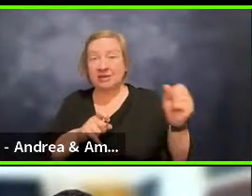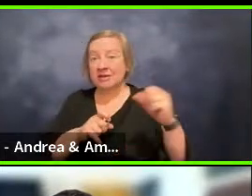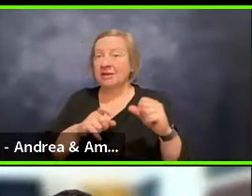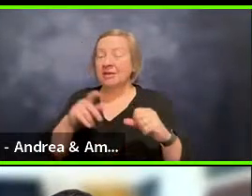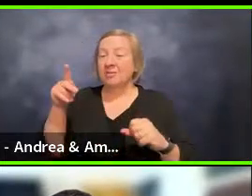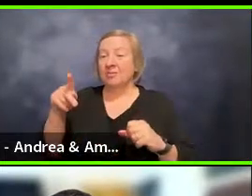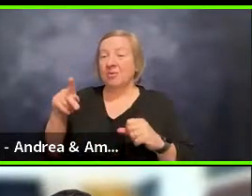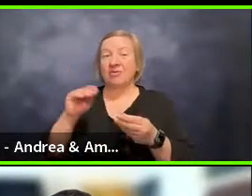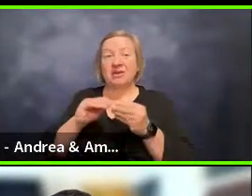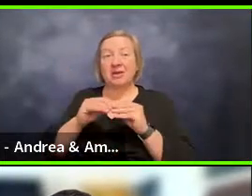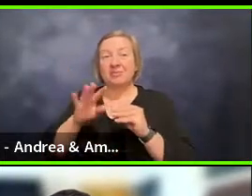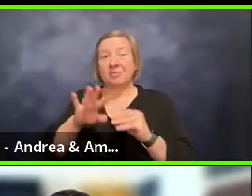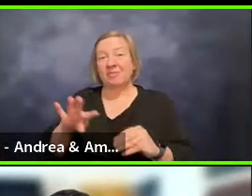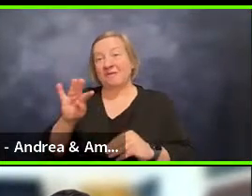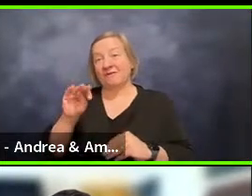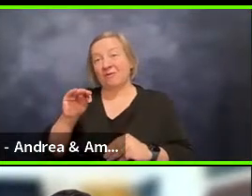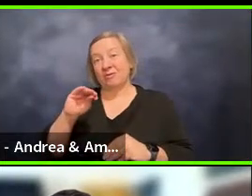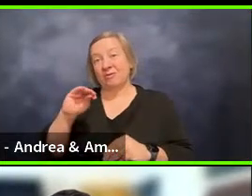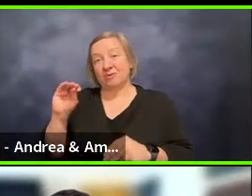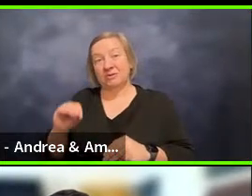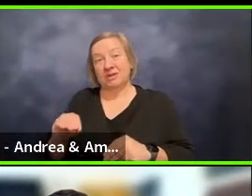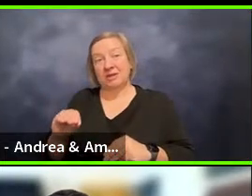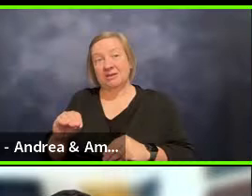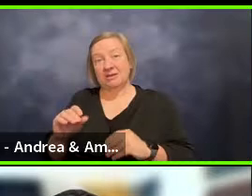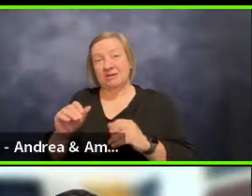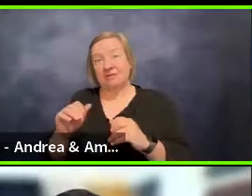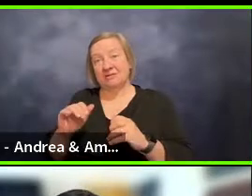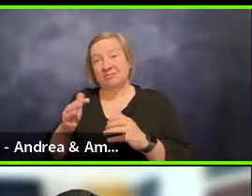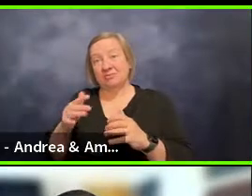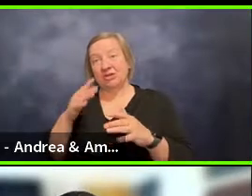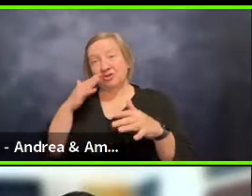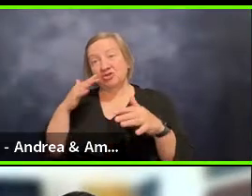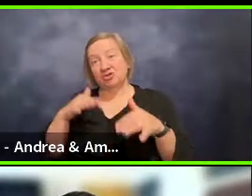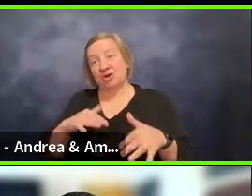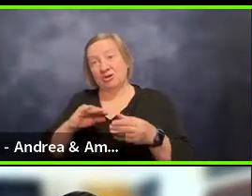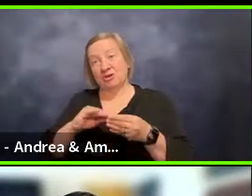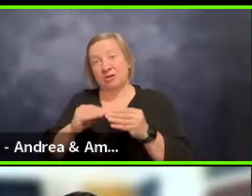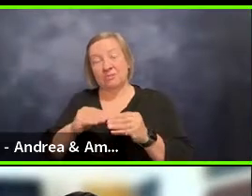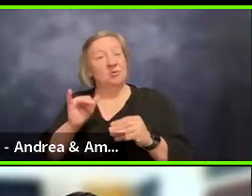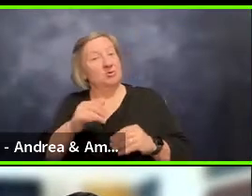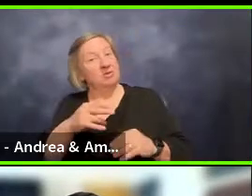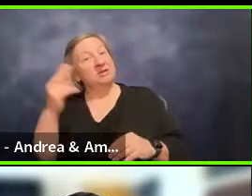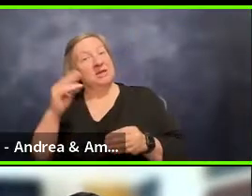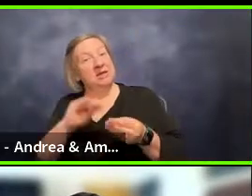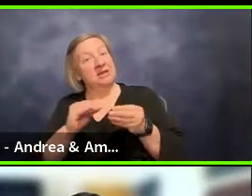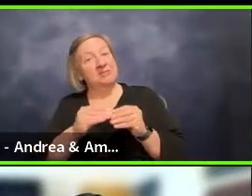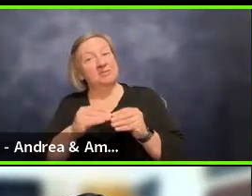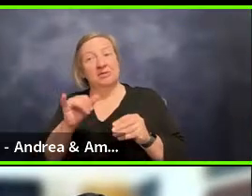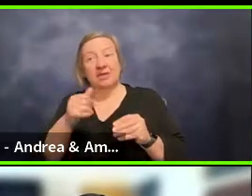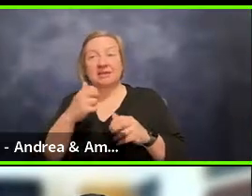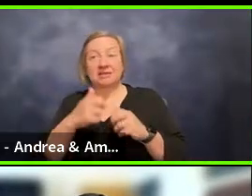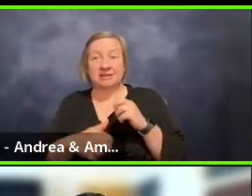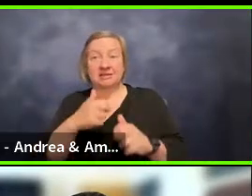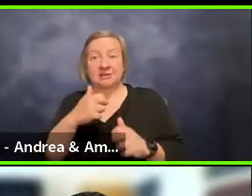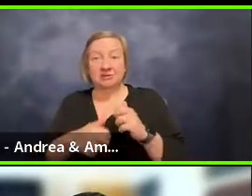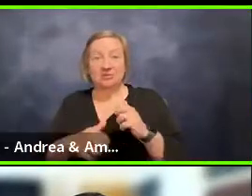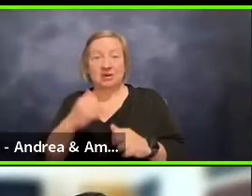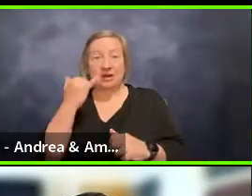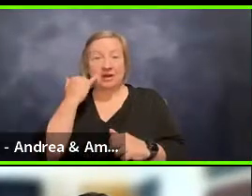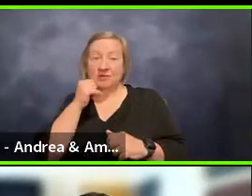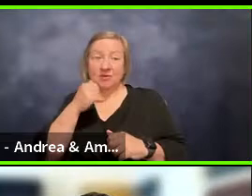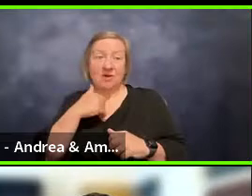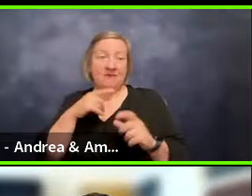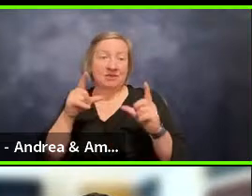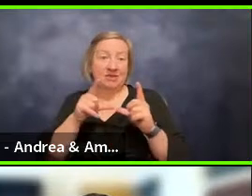Portland, that number is about 40% of the fleet, which is a pretty shocking number. That is a high number. That would be an issue. If you don't have a